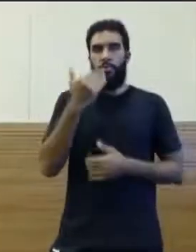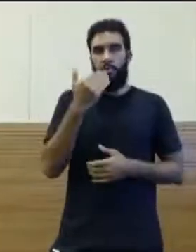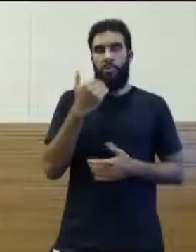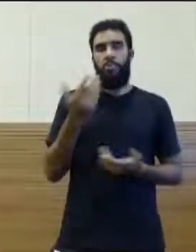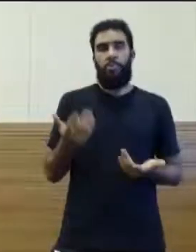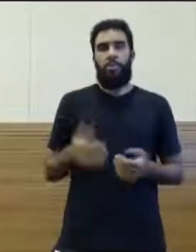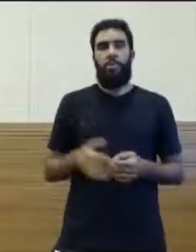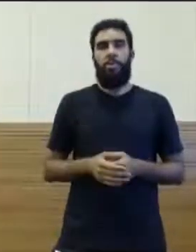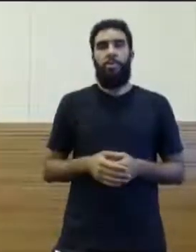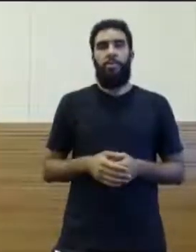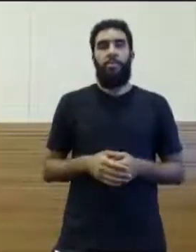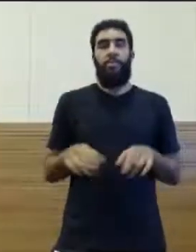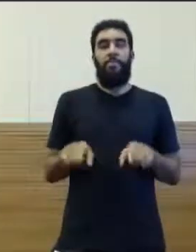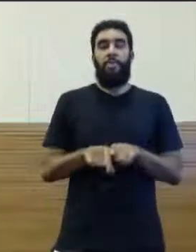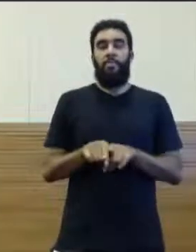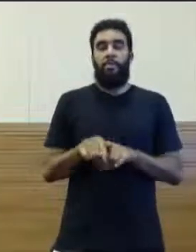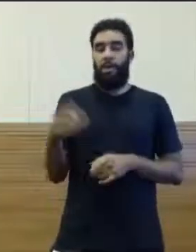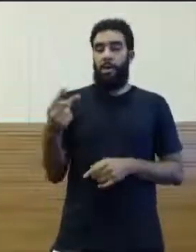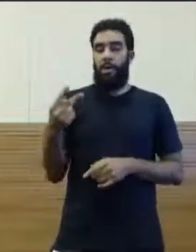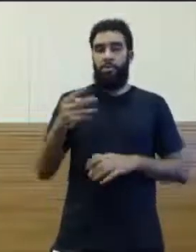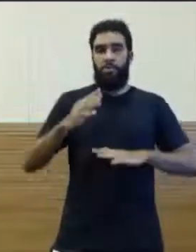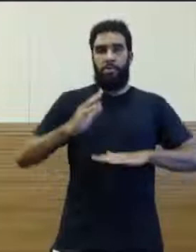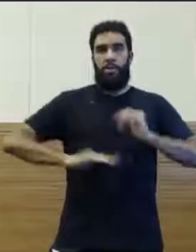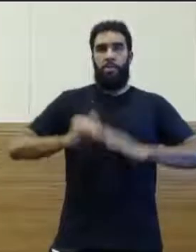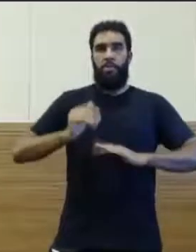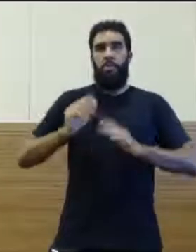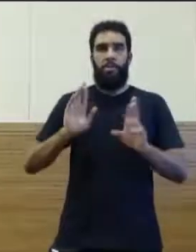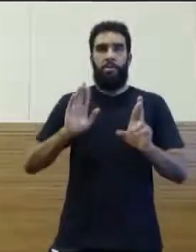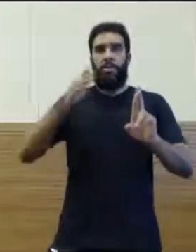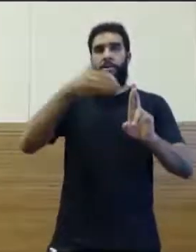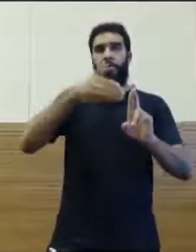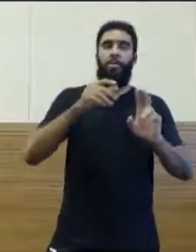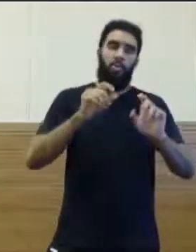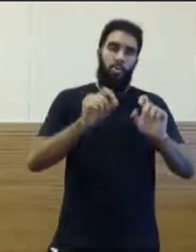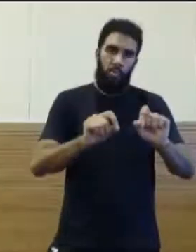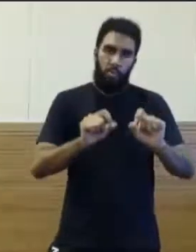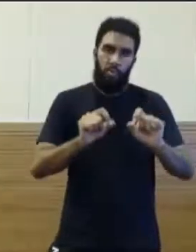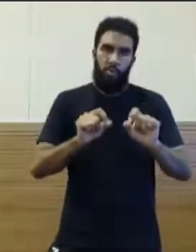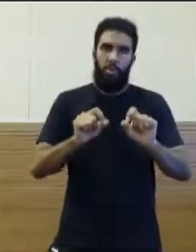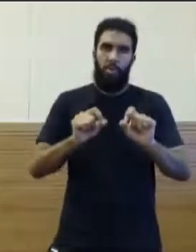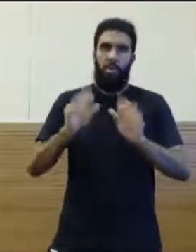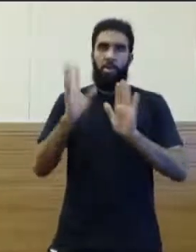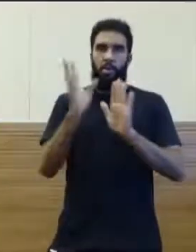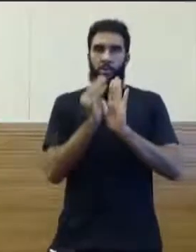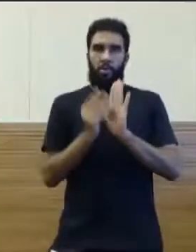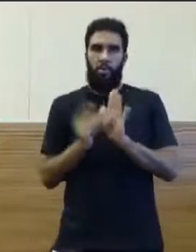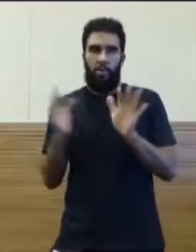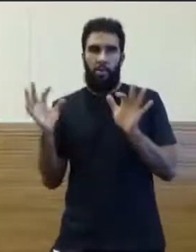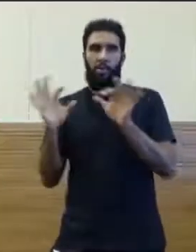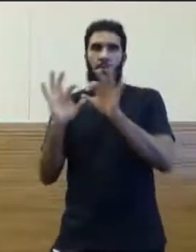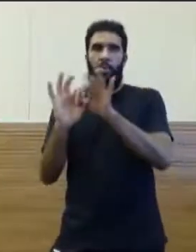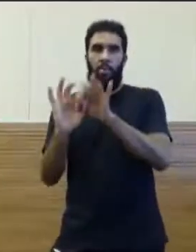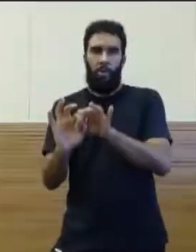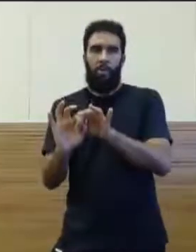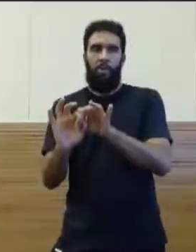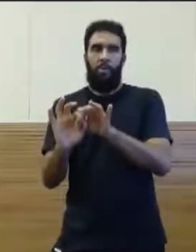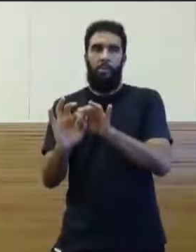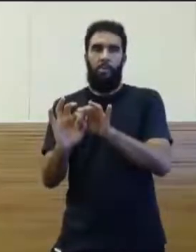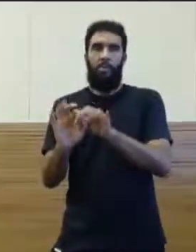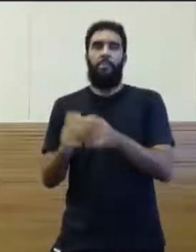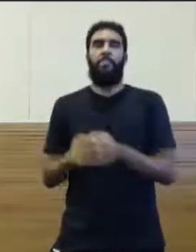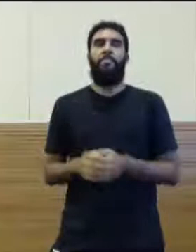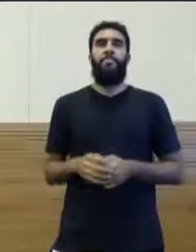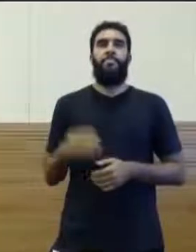in terms of food, and the second practice, which refers to integrate the contents in a